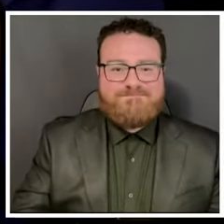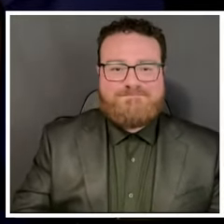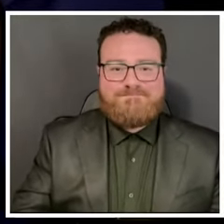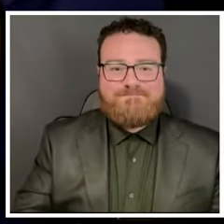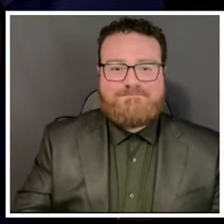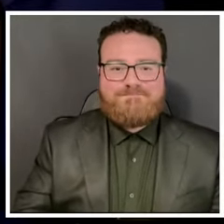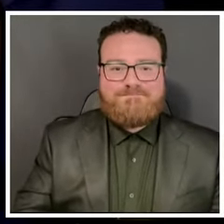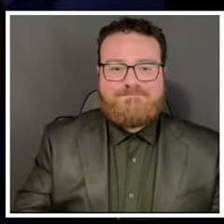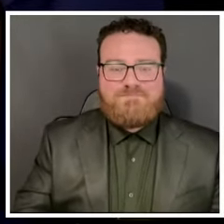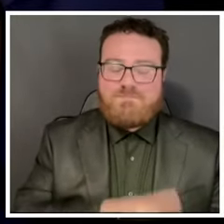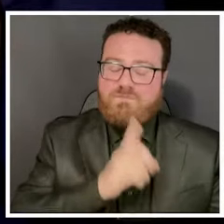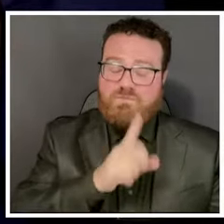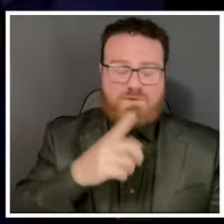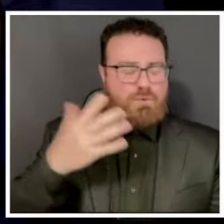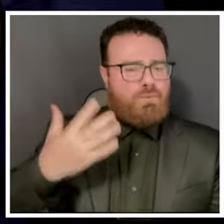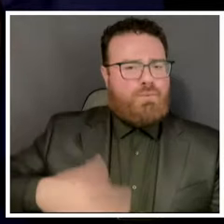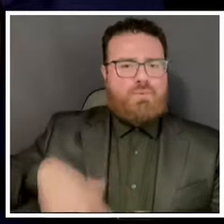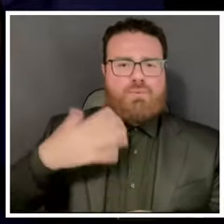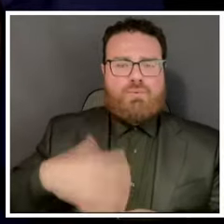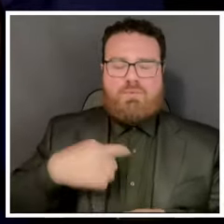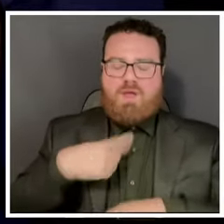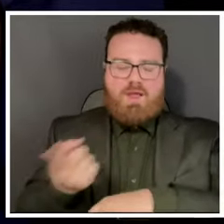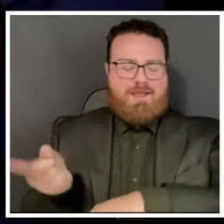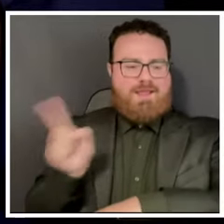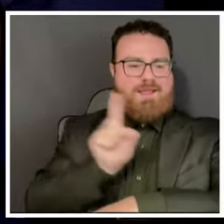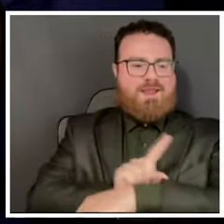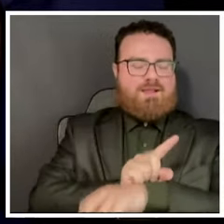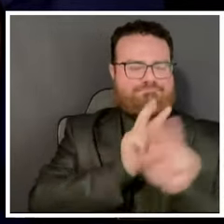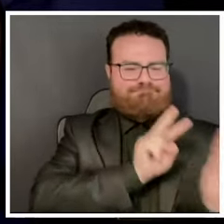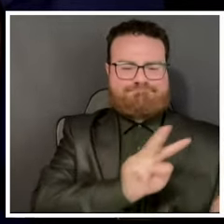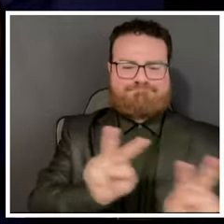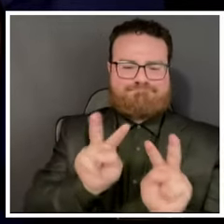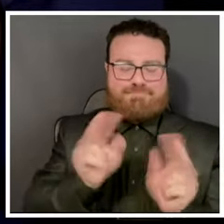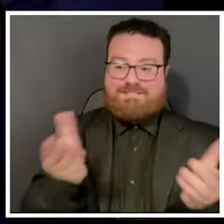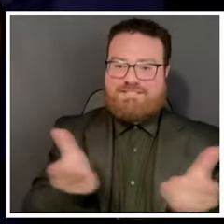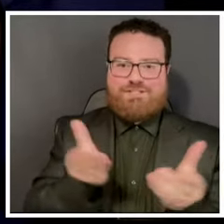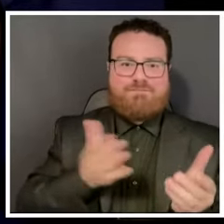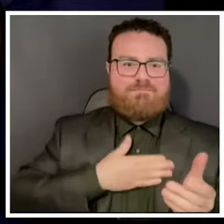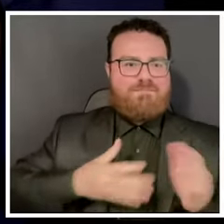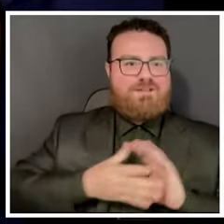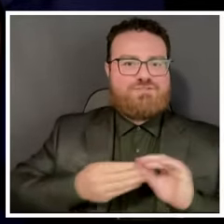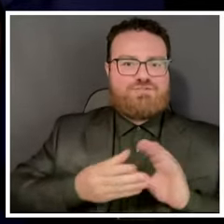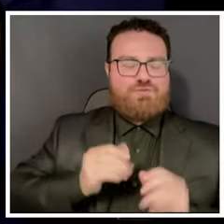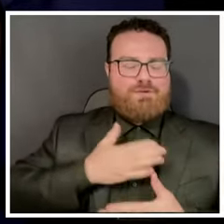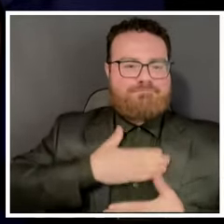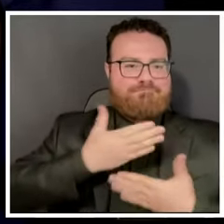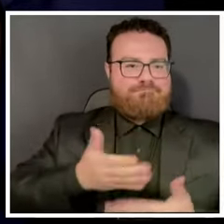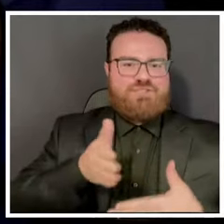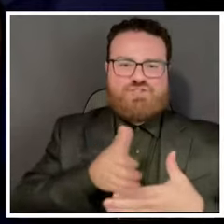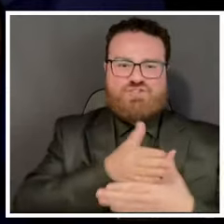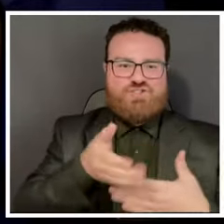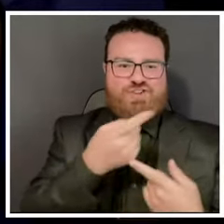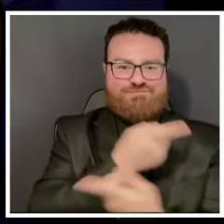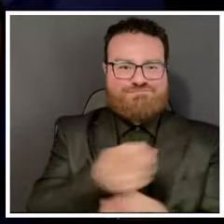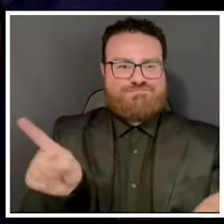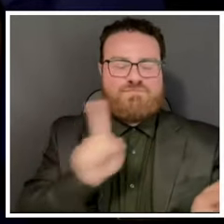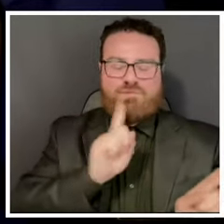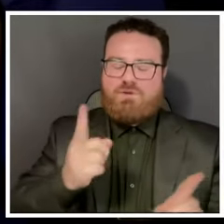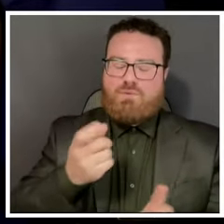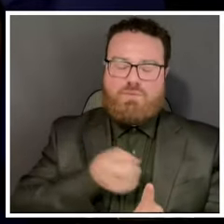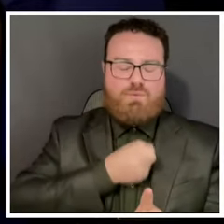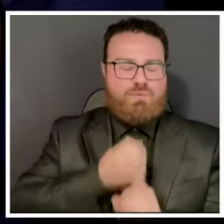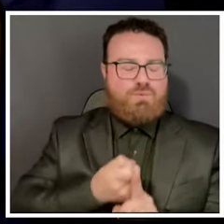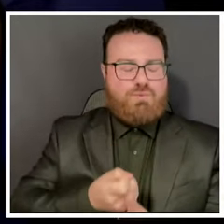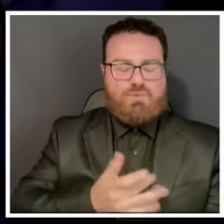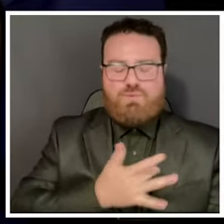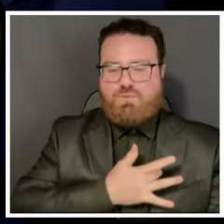It's surreal to stand here today sharing our journey with you all. But it's with immense pride